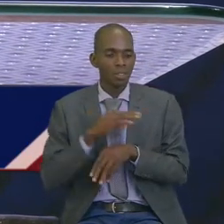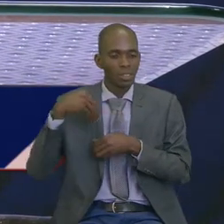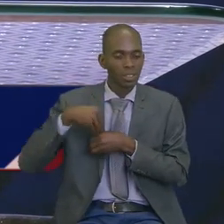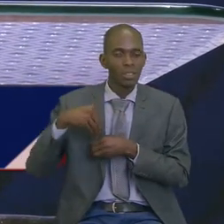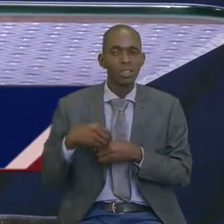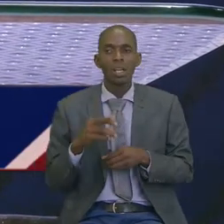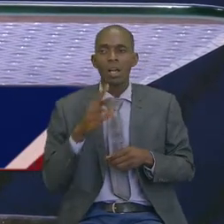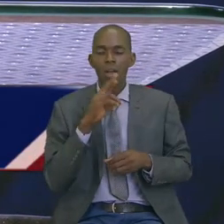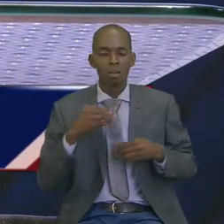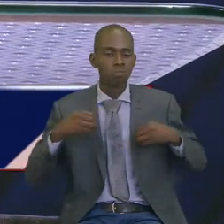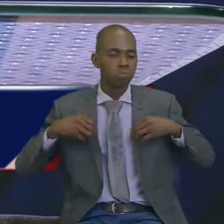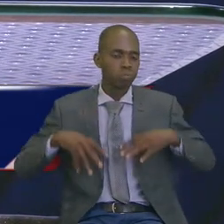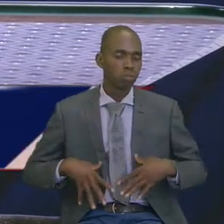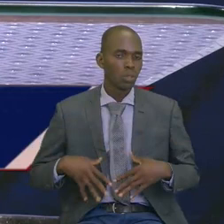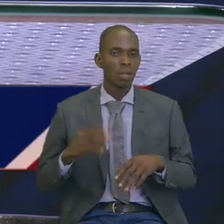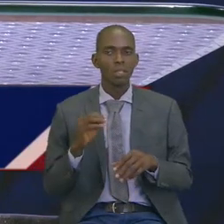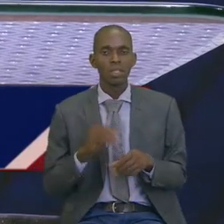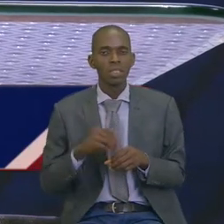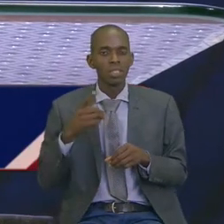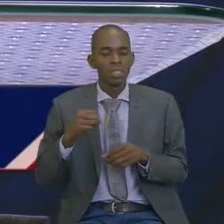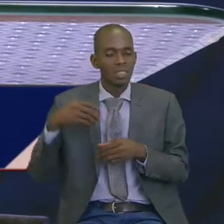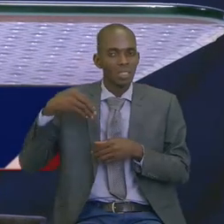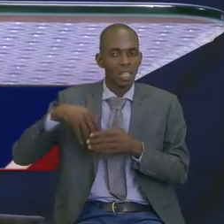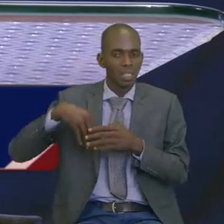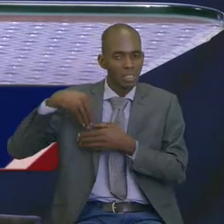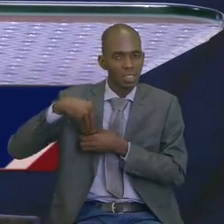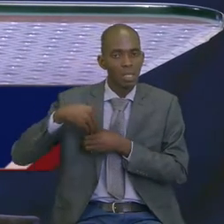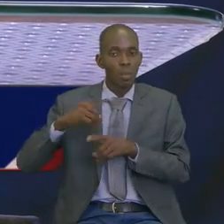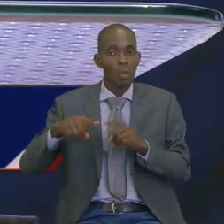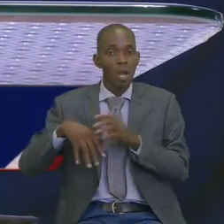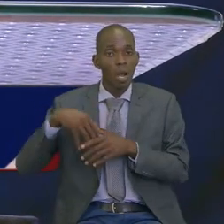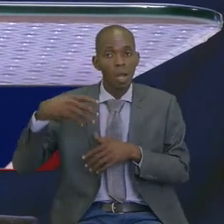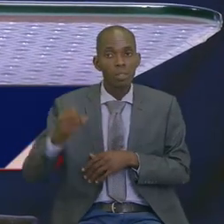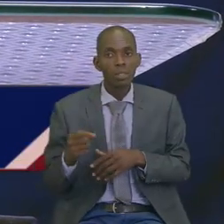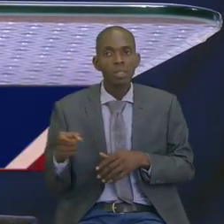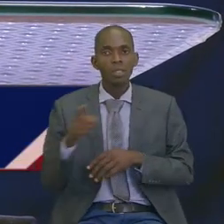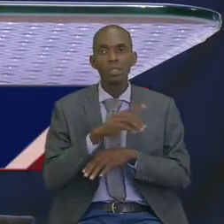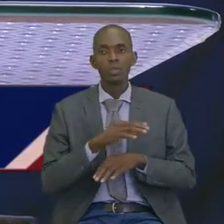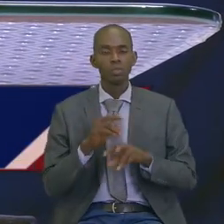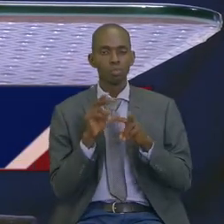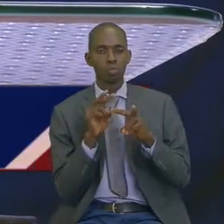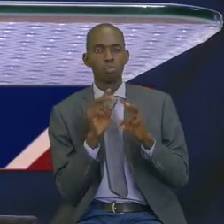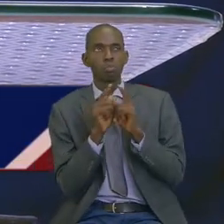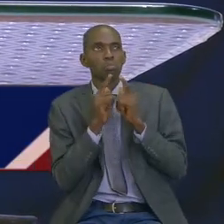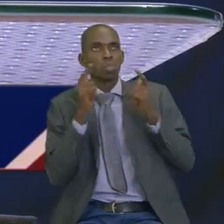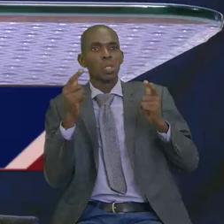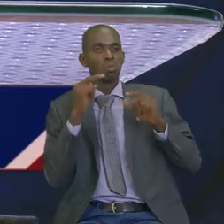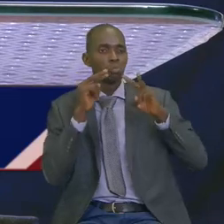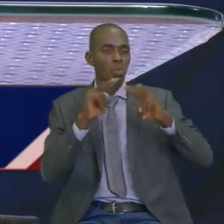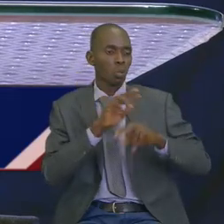They are perplexed on the outside. On the inside, on the outside, they look great and they look mighty and they